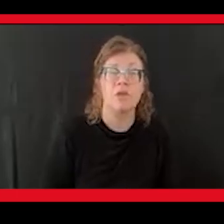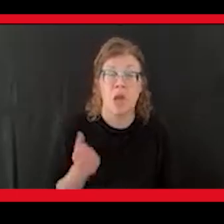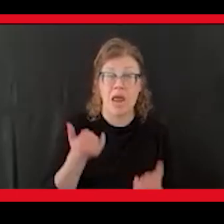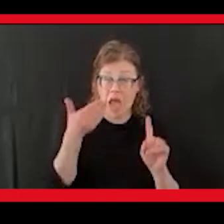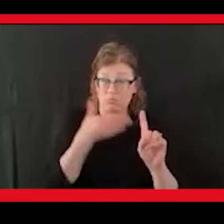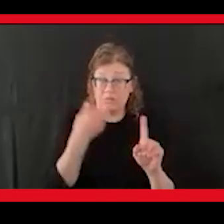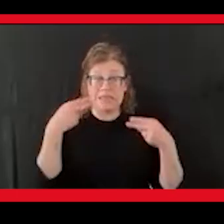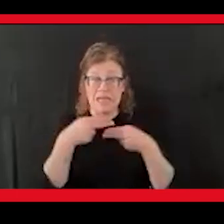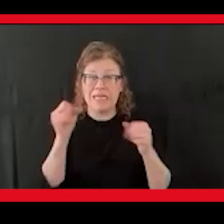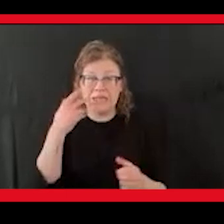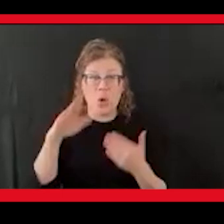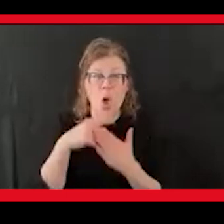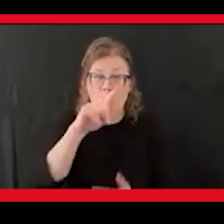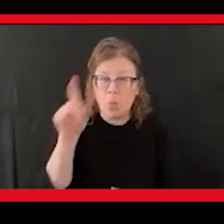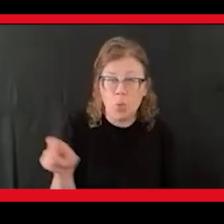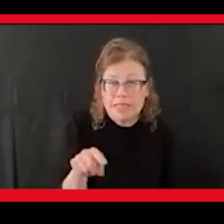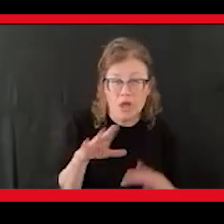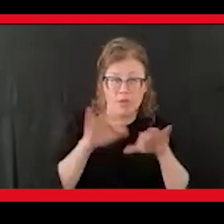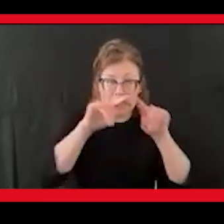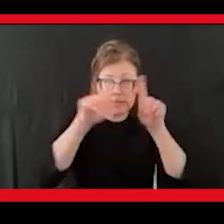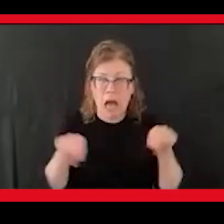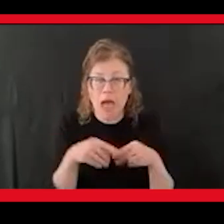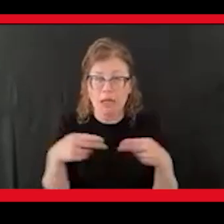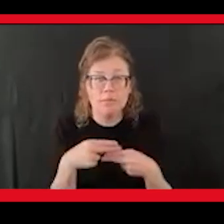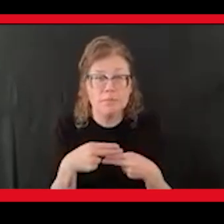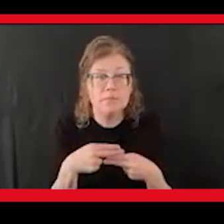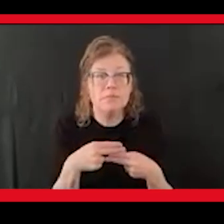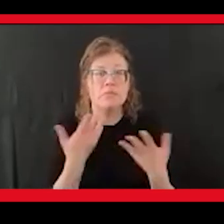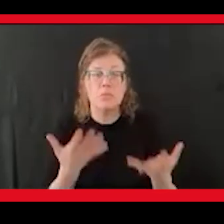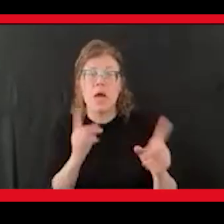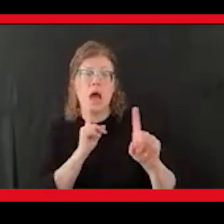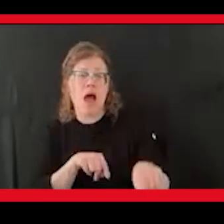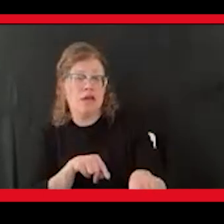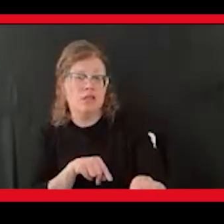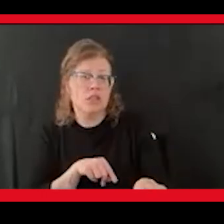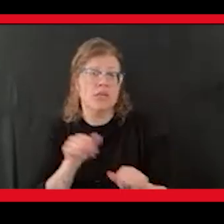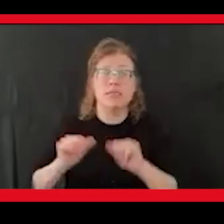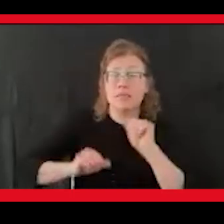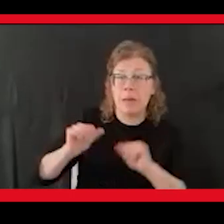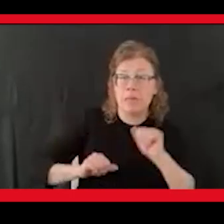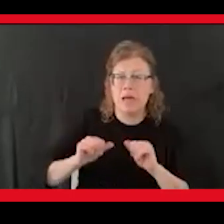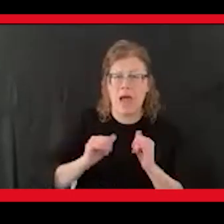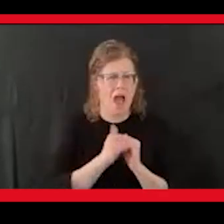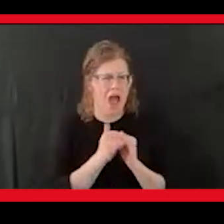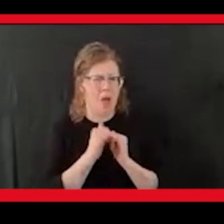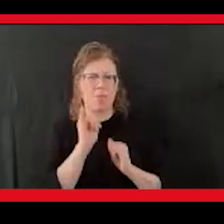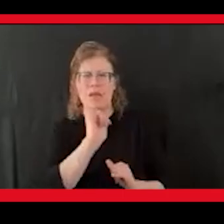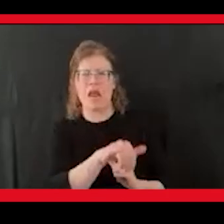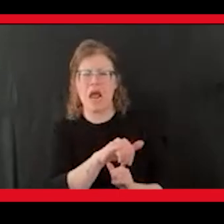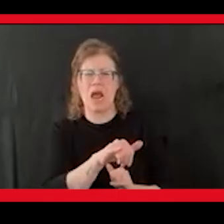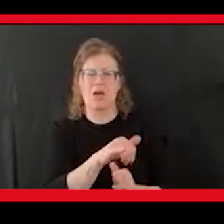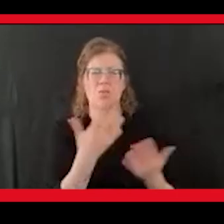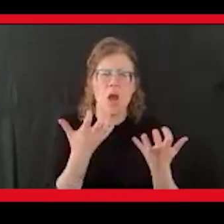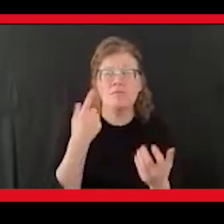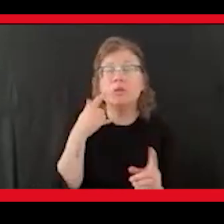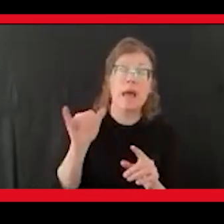corresponding evaluation criteria called artistic impact. This is a section where you will describe